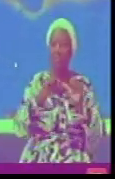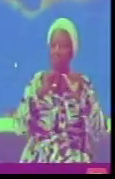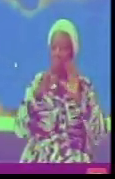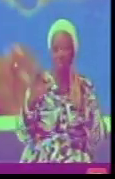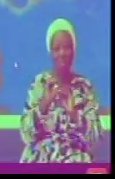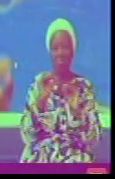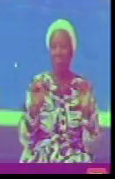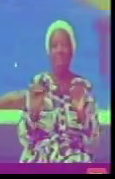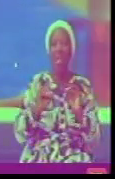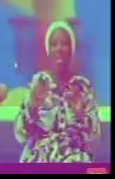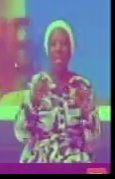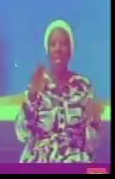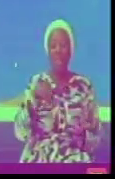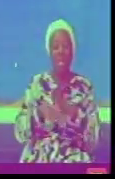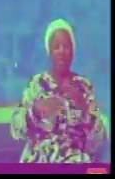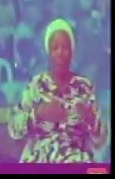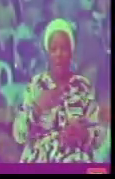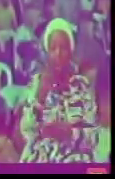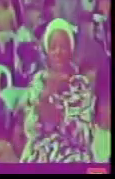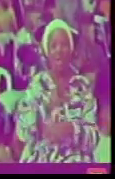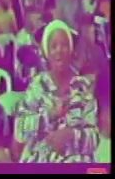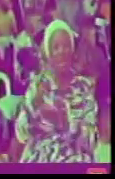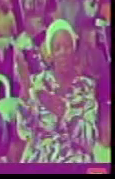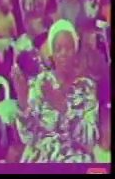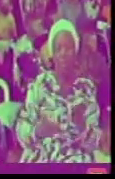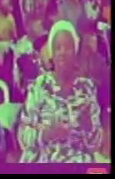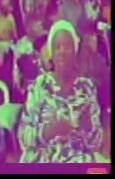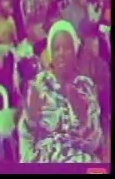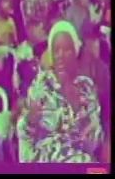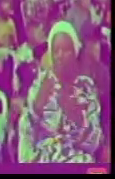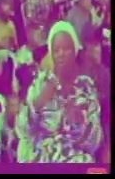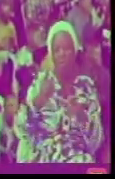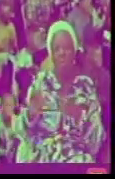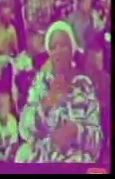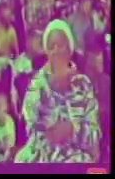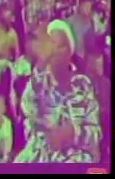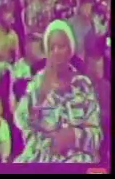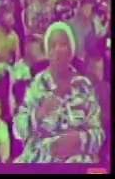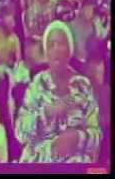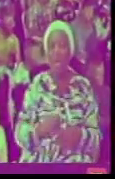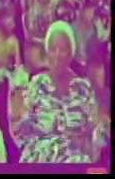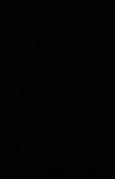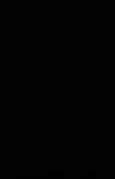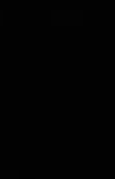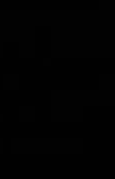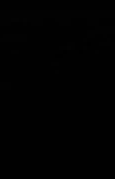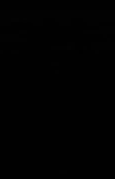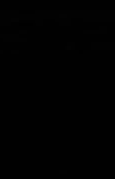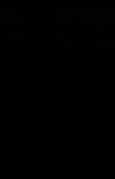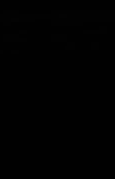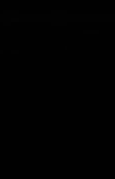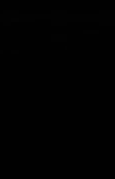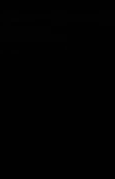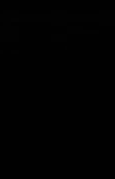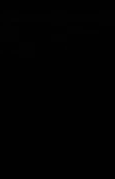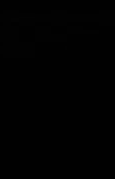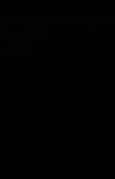must save. And when you come and you say, nothing in my hand I bring,